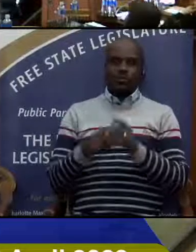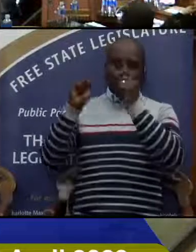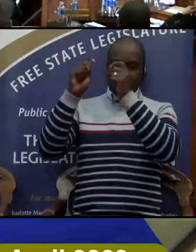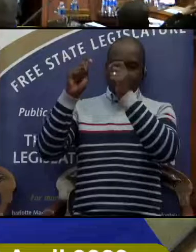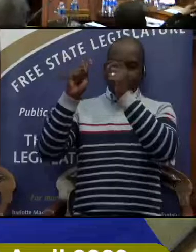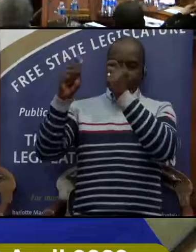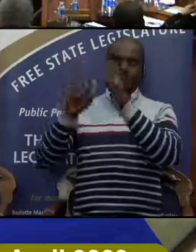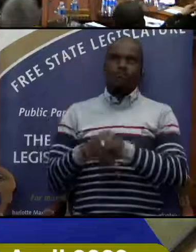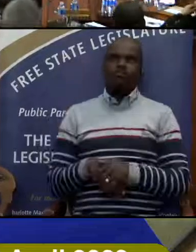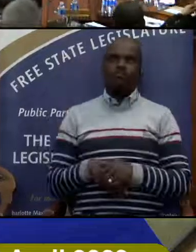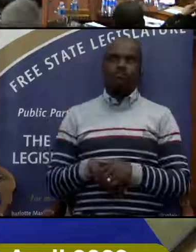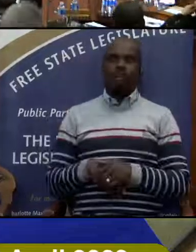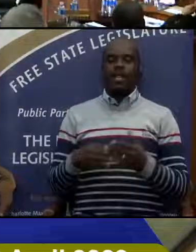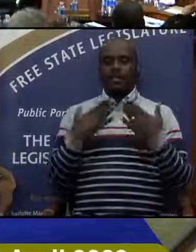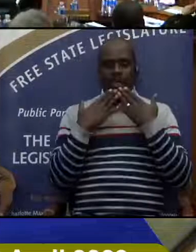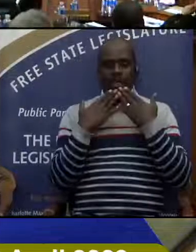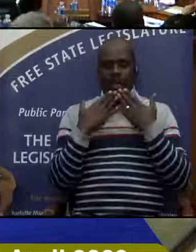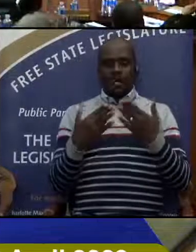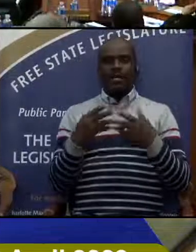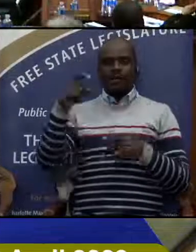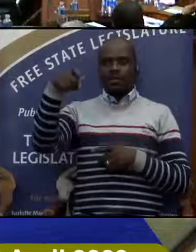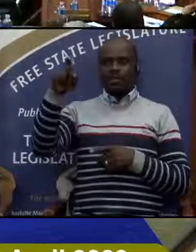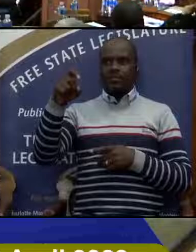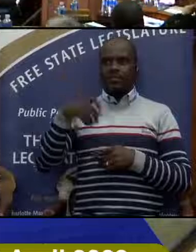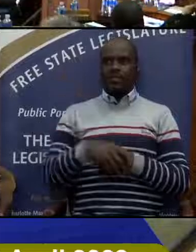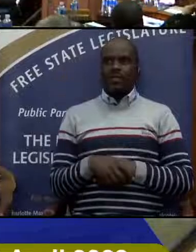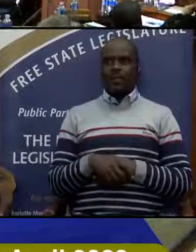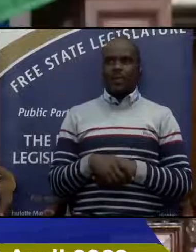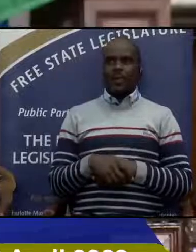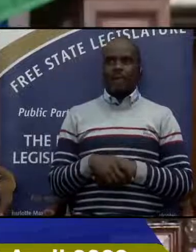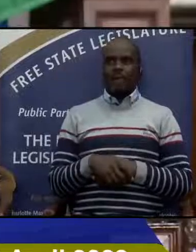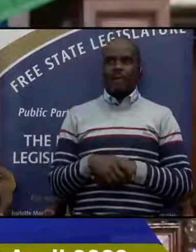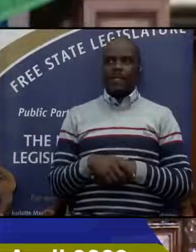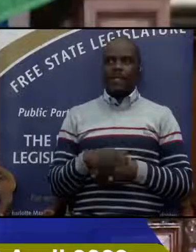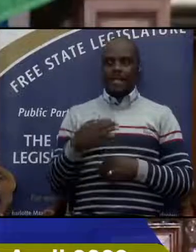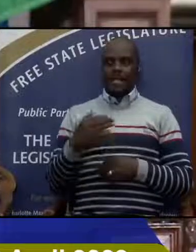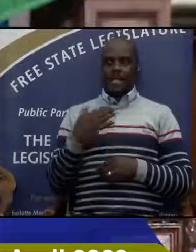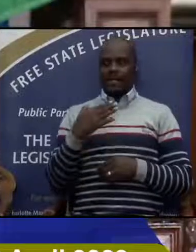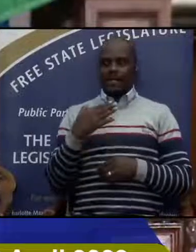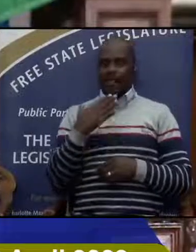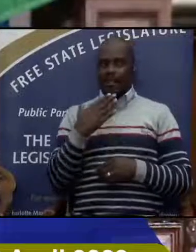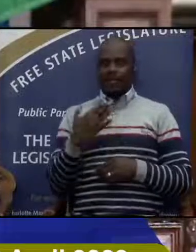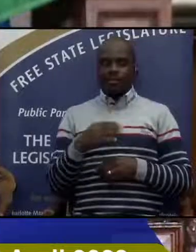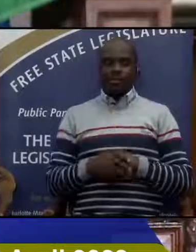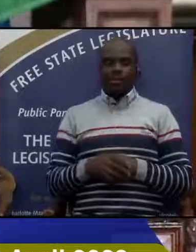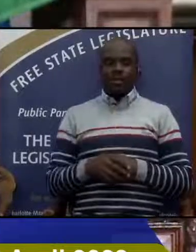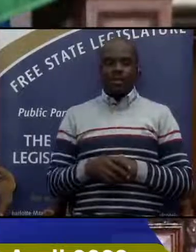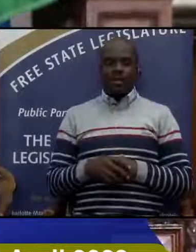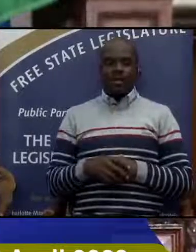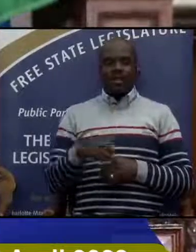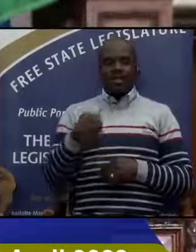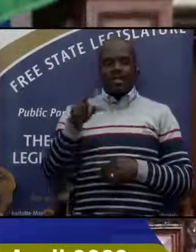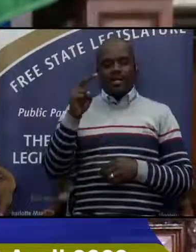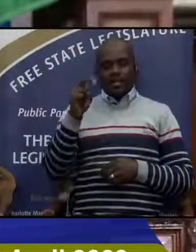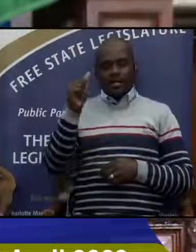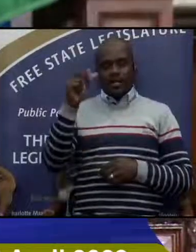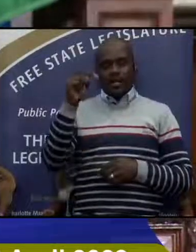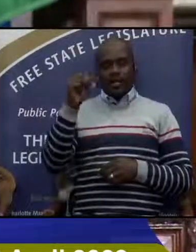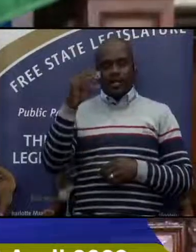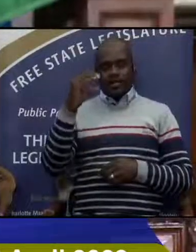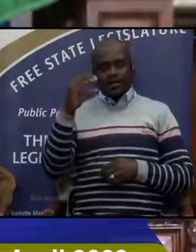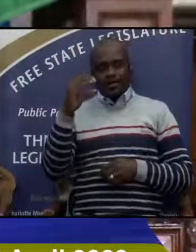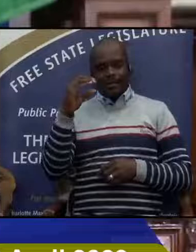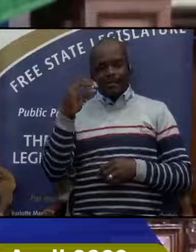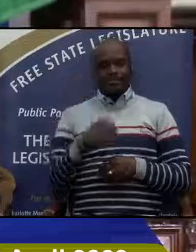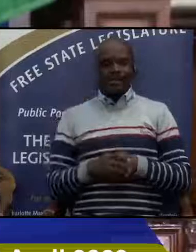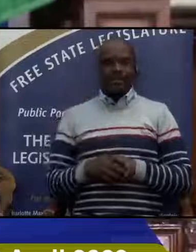Thank you, Honourable Speaker. Thank you, Honourable Speaker. Why do ANC taxpayers steal